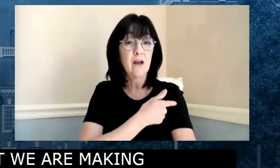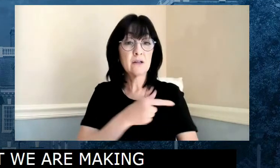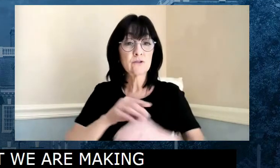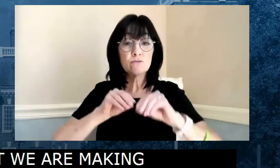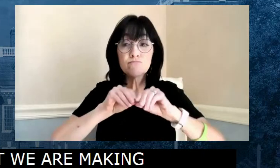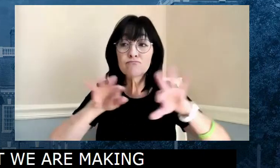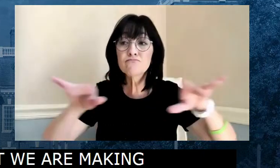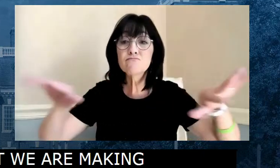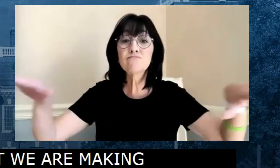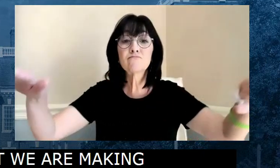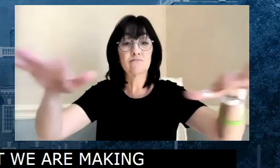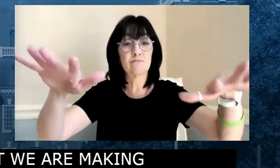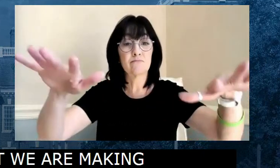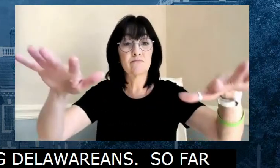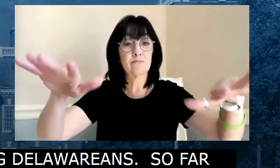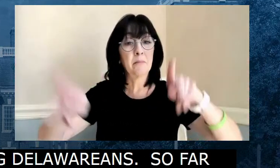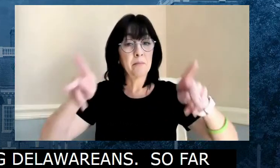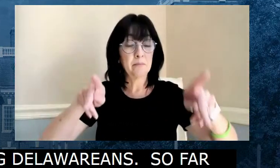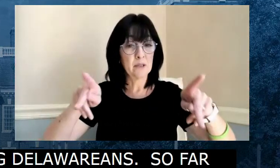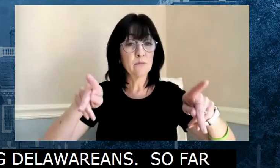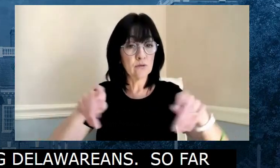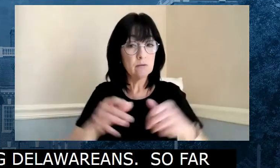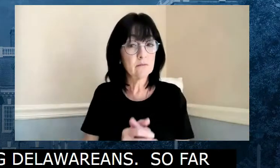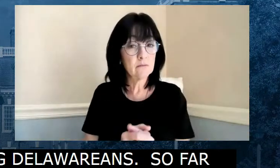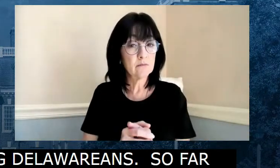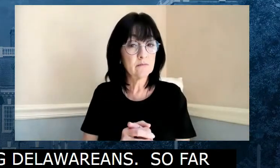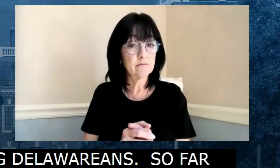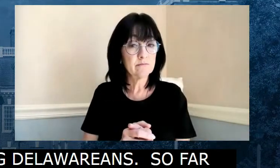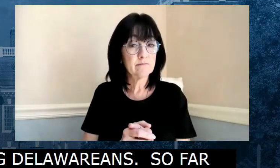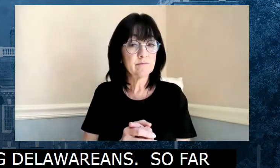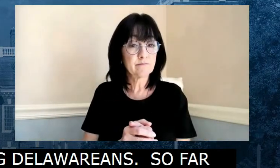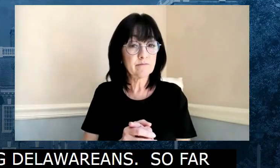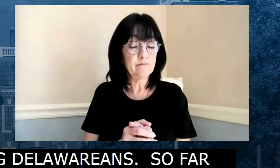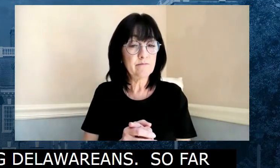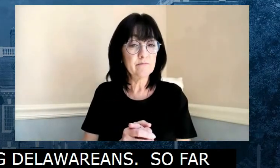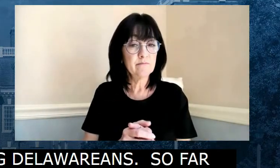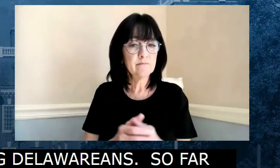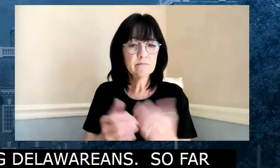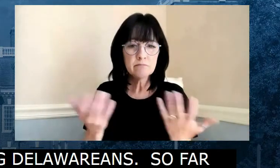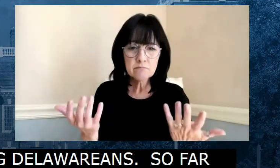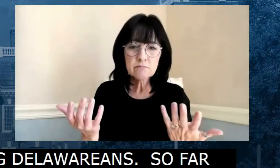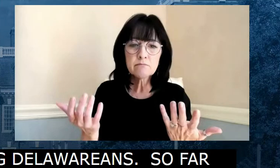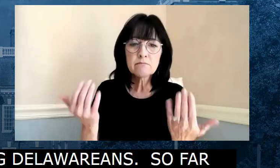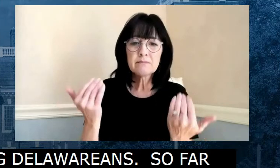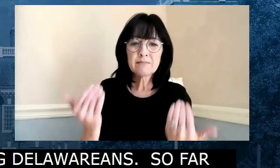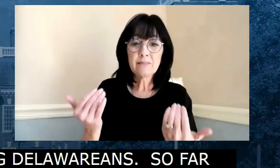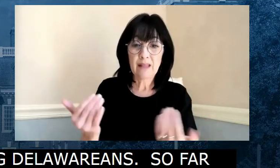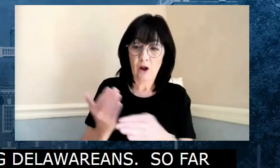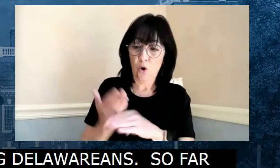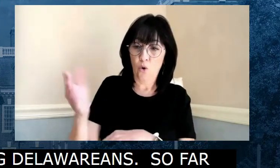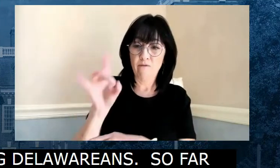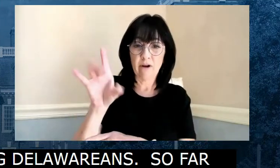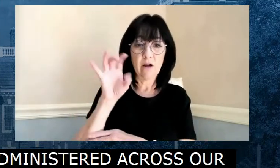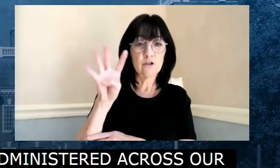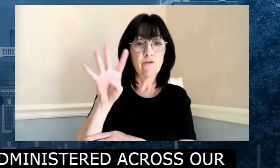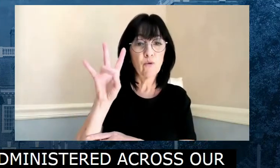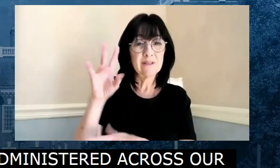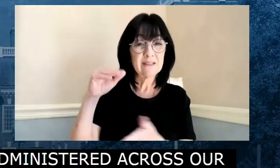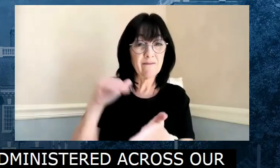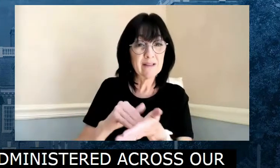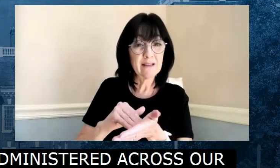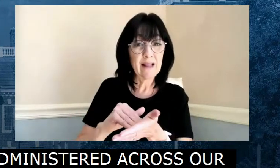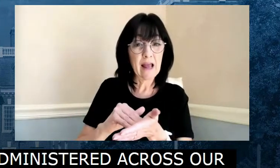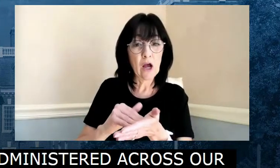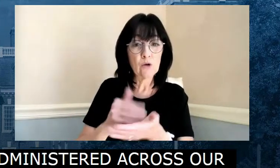850,000 vaccines have been administered across our state, and we'll see in a minute how we're doing in terms of the vaccine rates